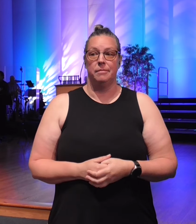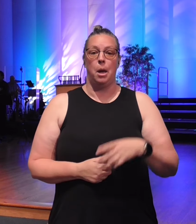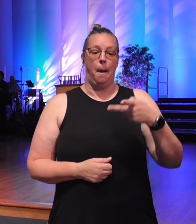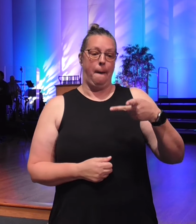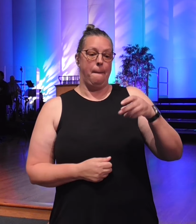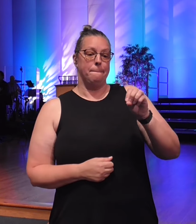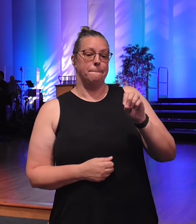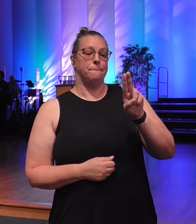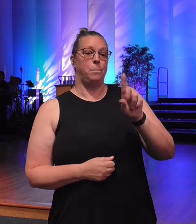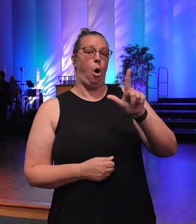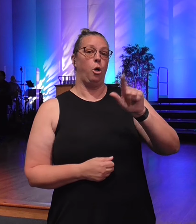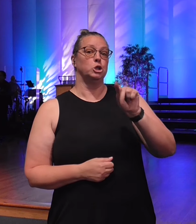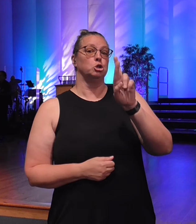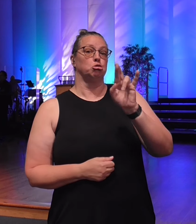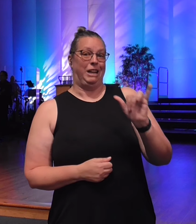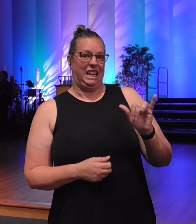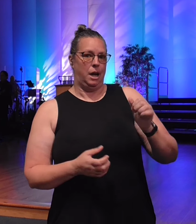Poultry in motion.